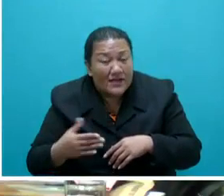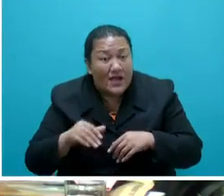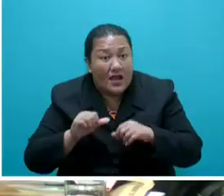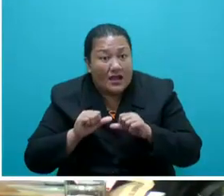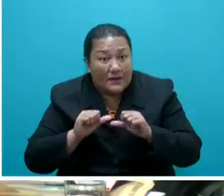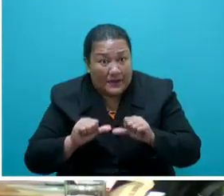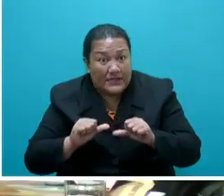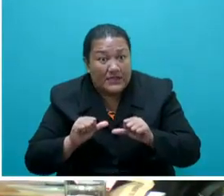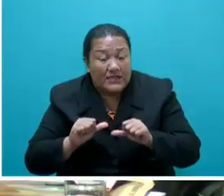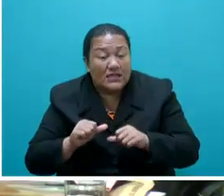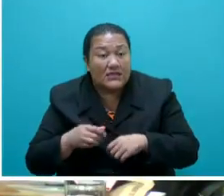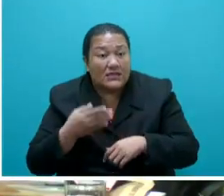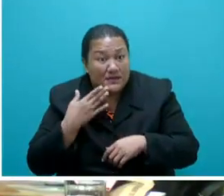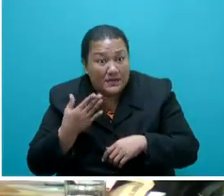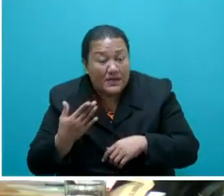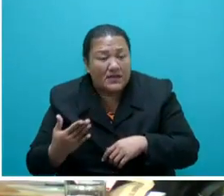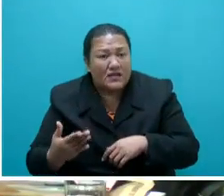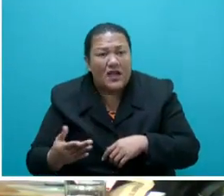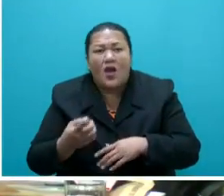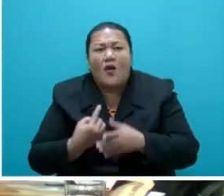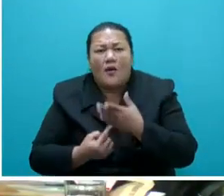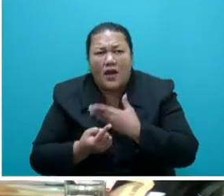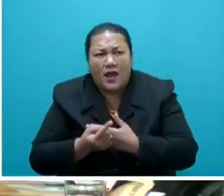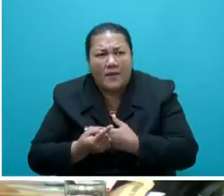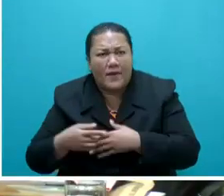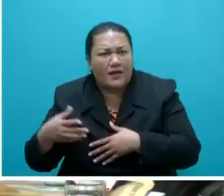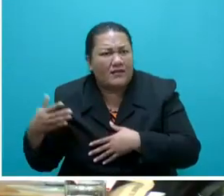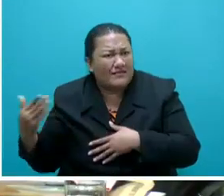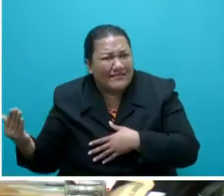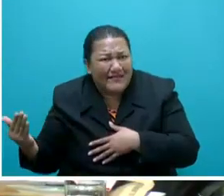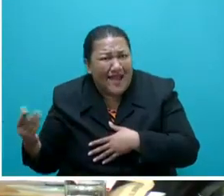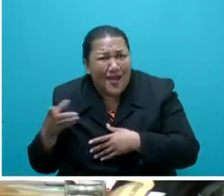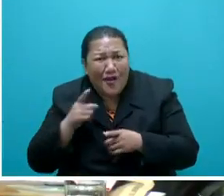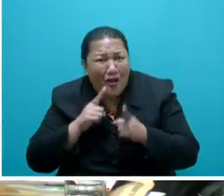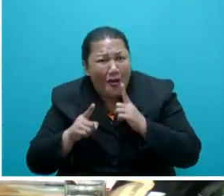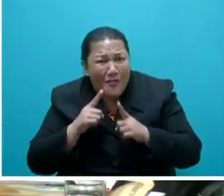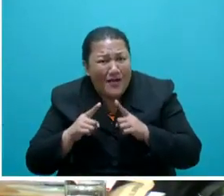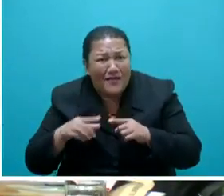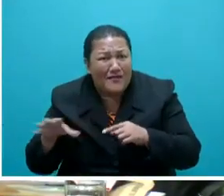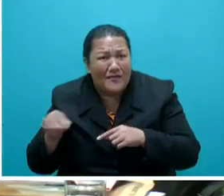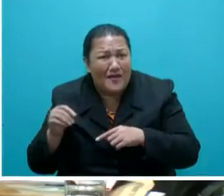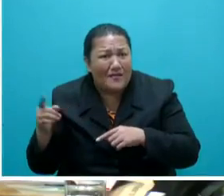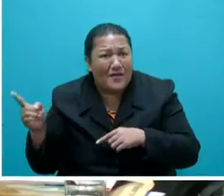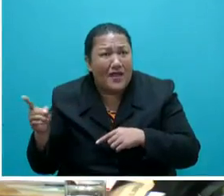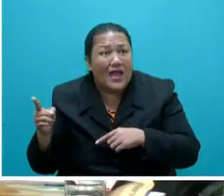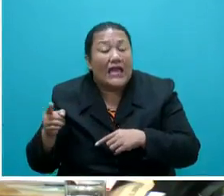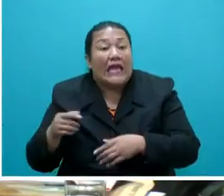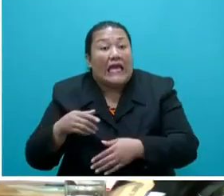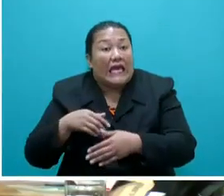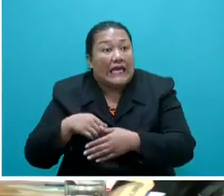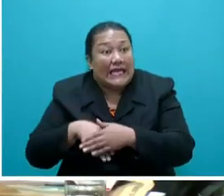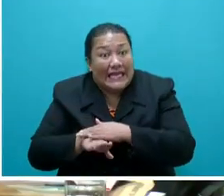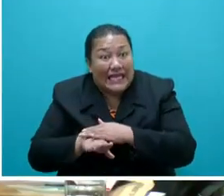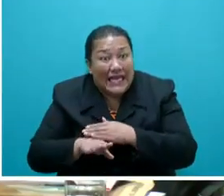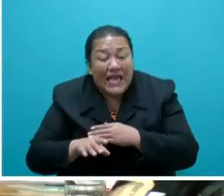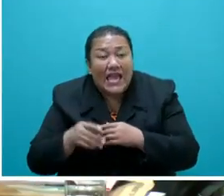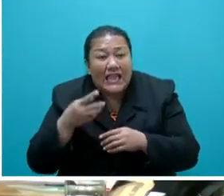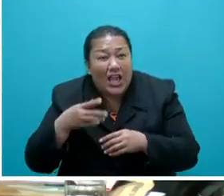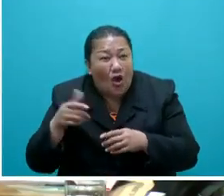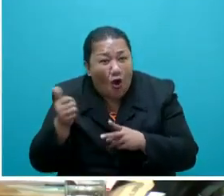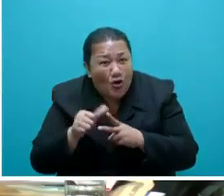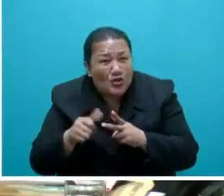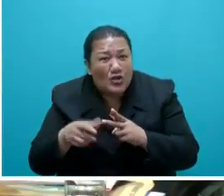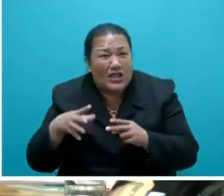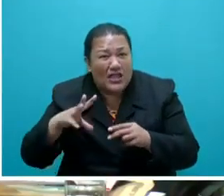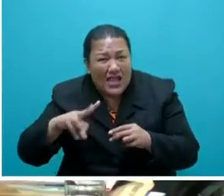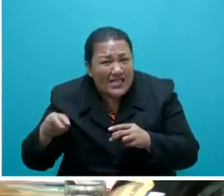Minister and all of us on the side of the House. In their dreams, do they ever consider